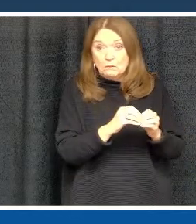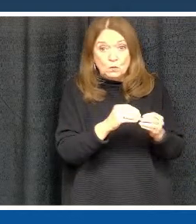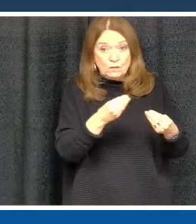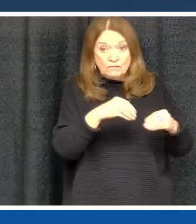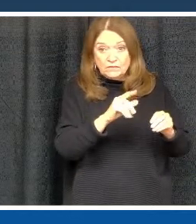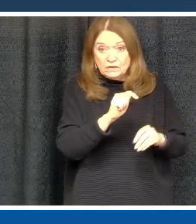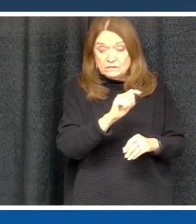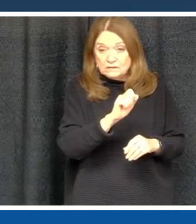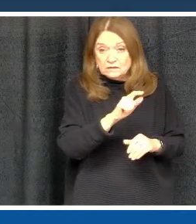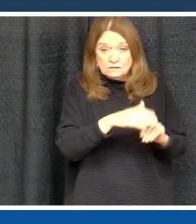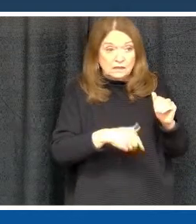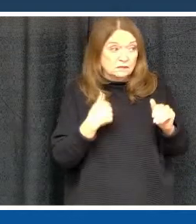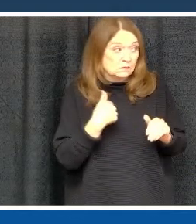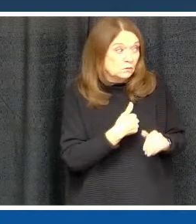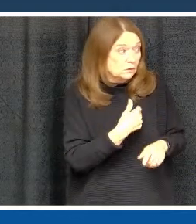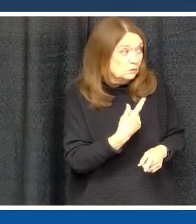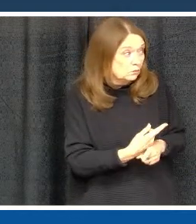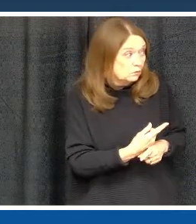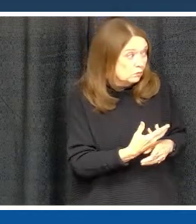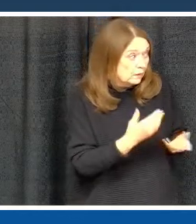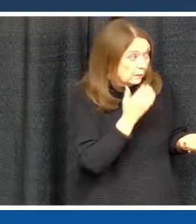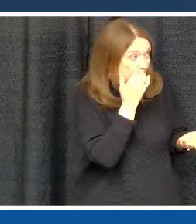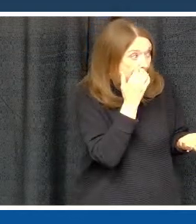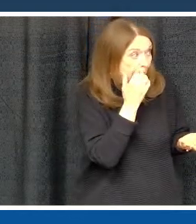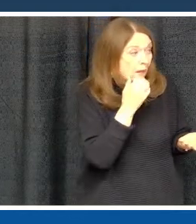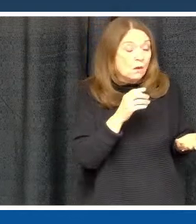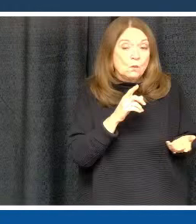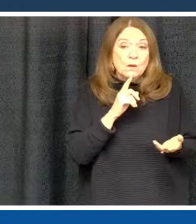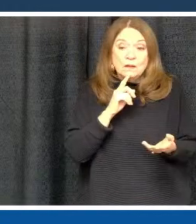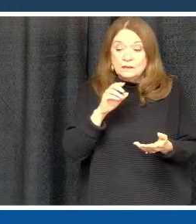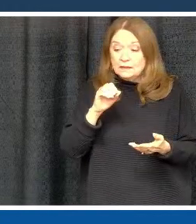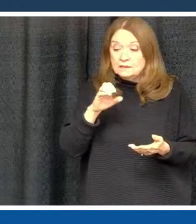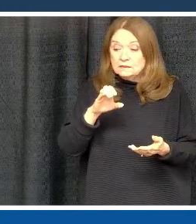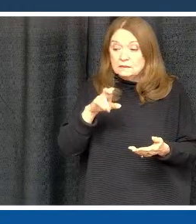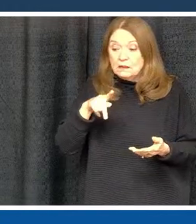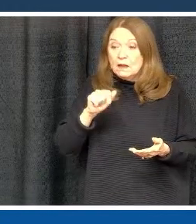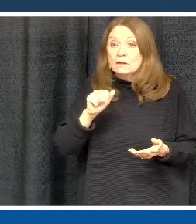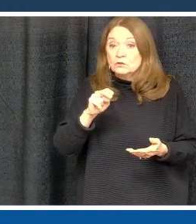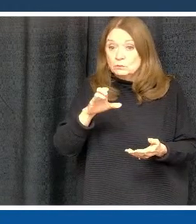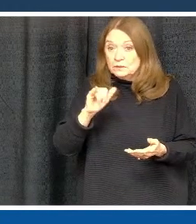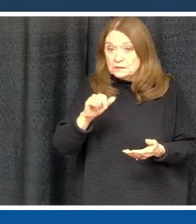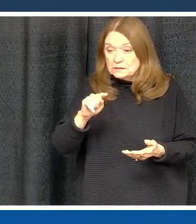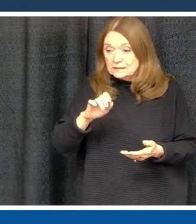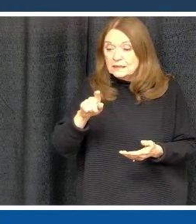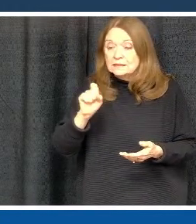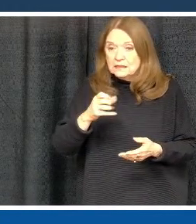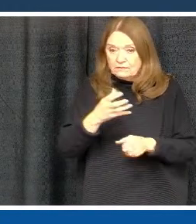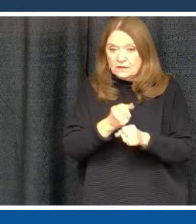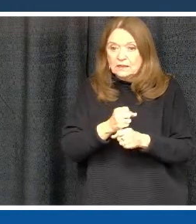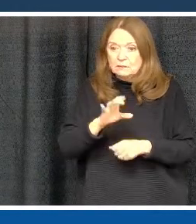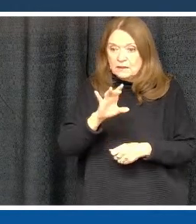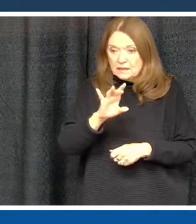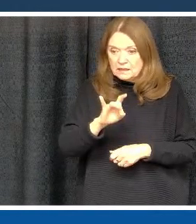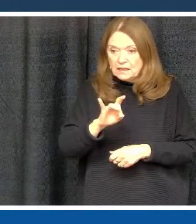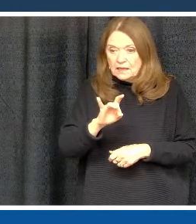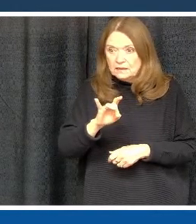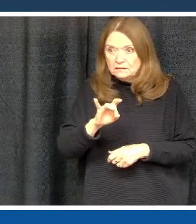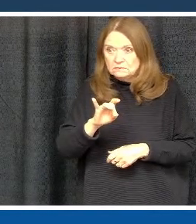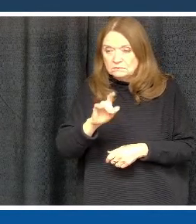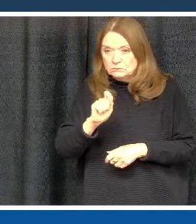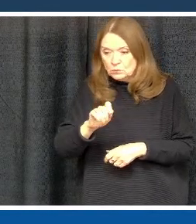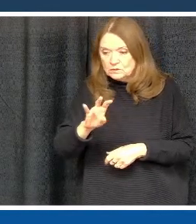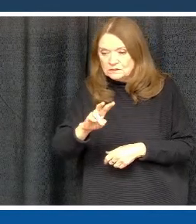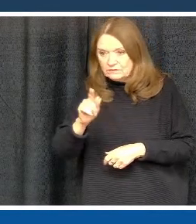tax than we do. Am I correct? It's an occupancy tax. Yeah, they get about 87.5% of